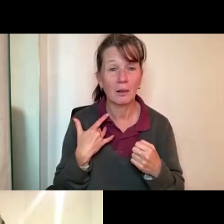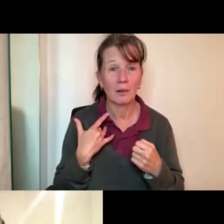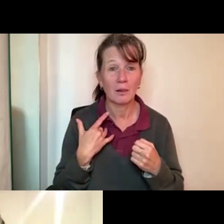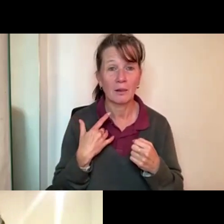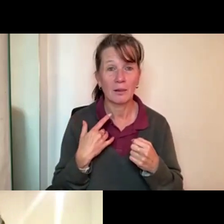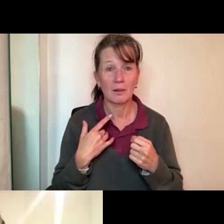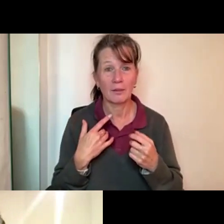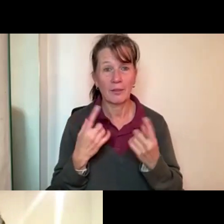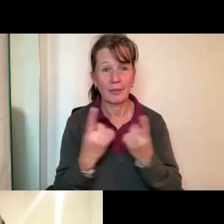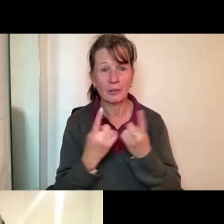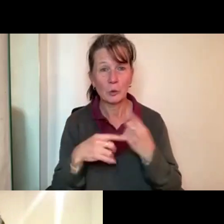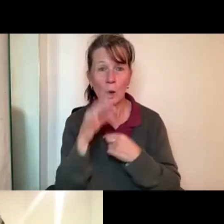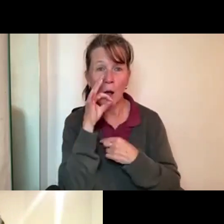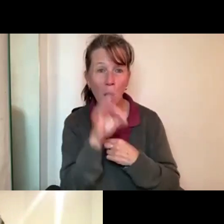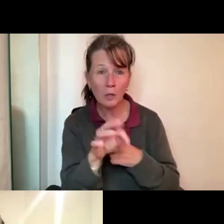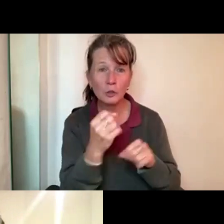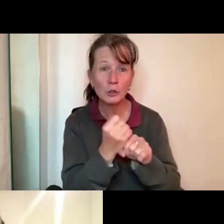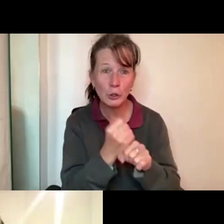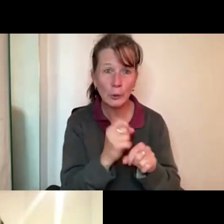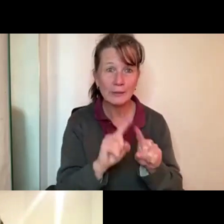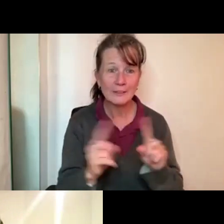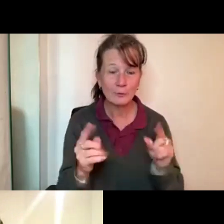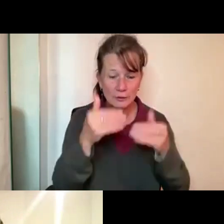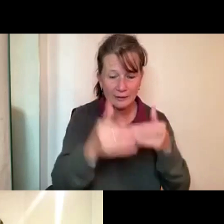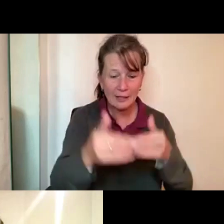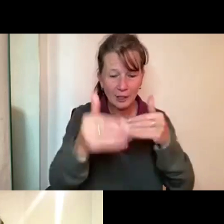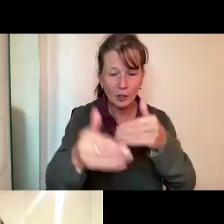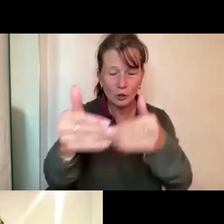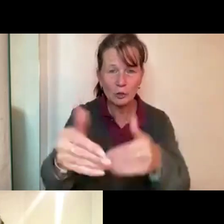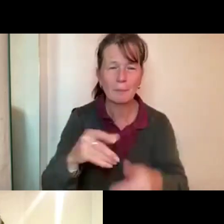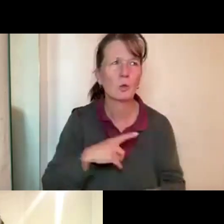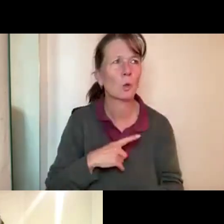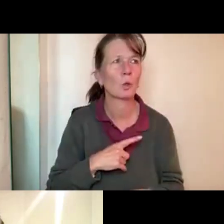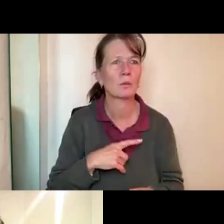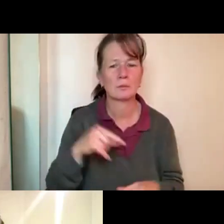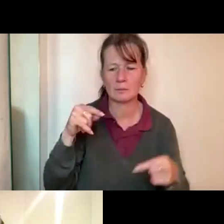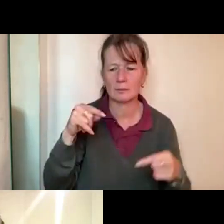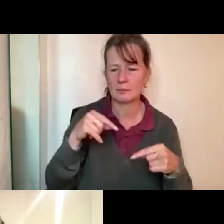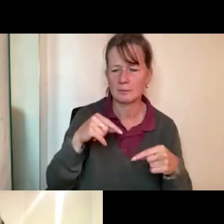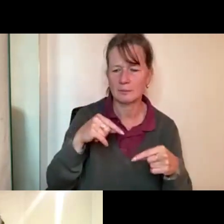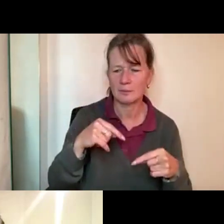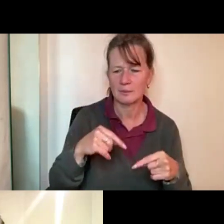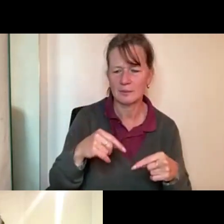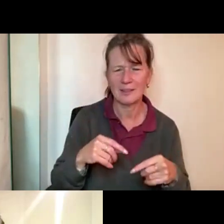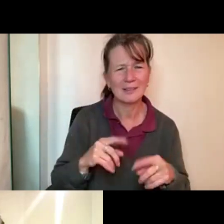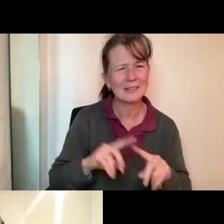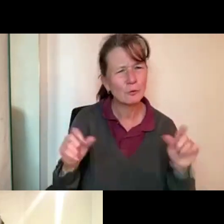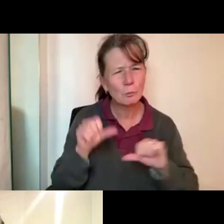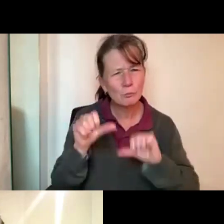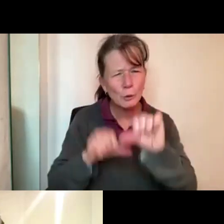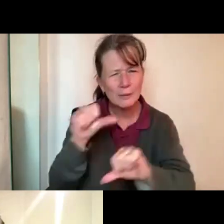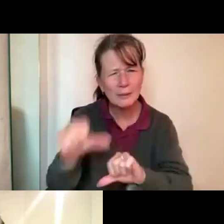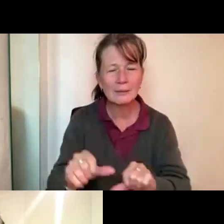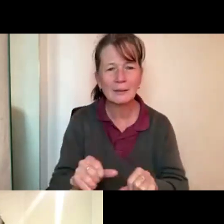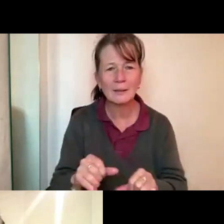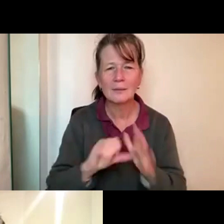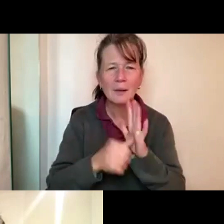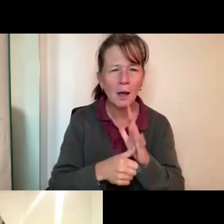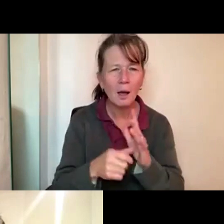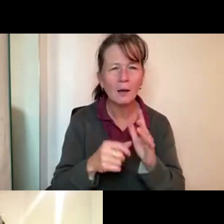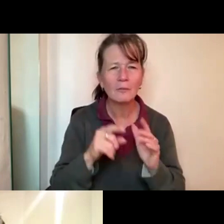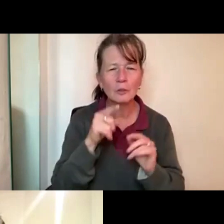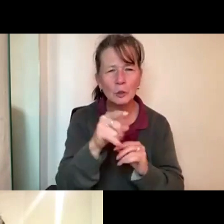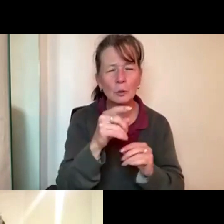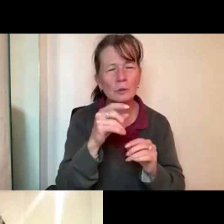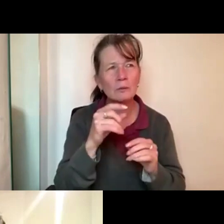do at different stages, because did it's very hard to imagine feeling like you're devising